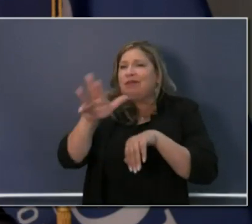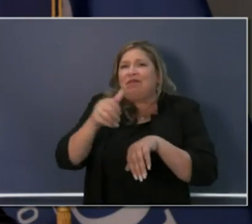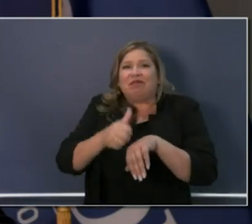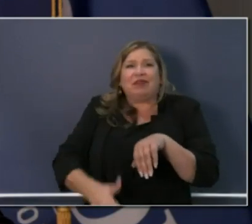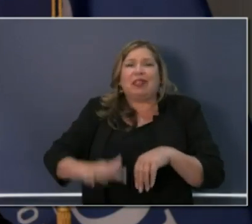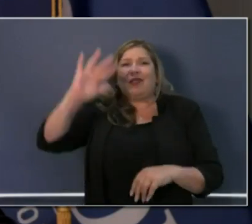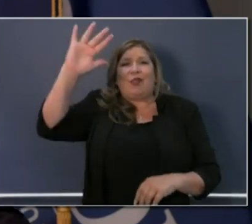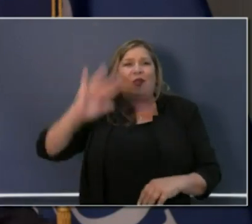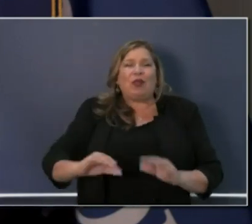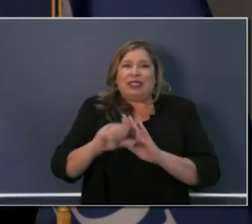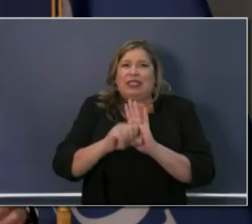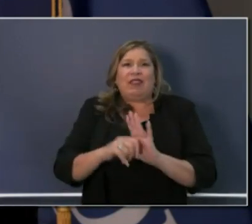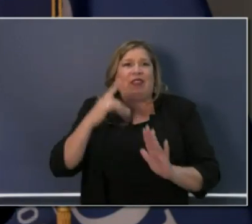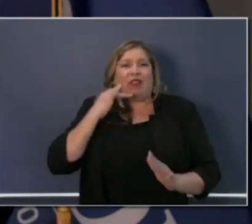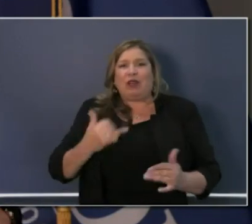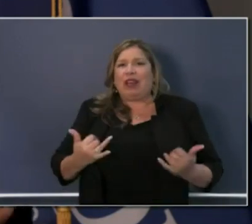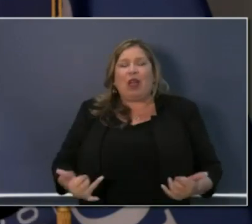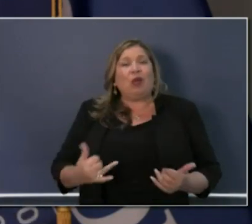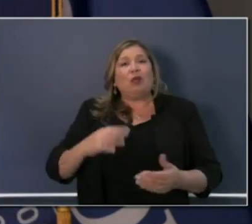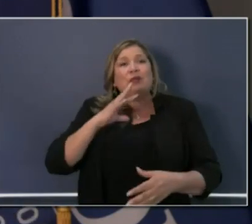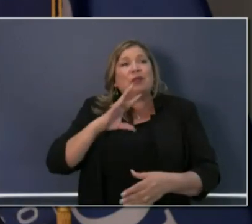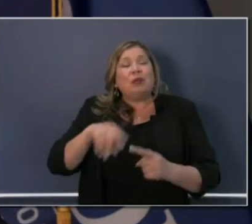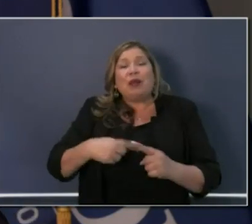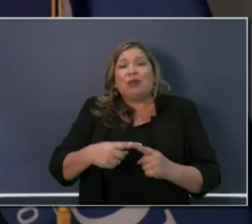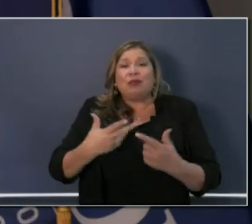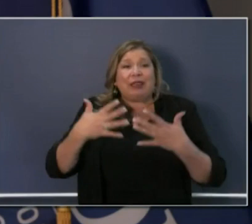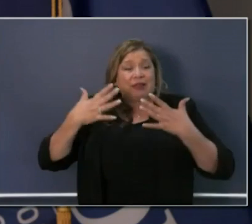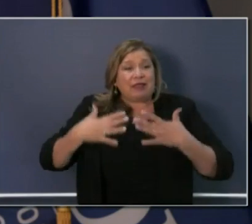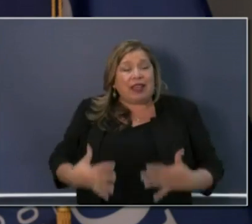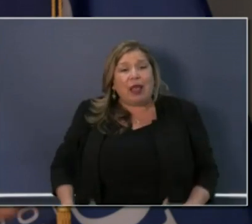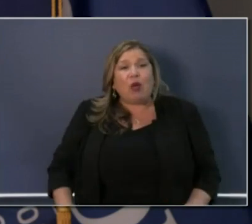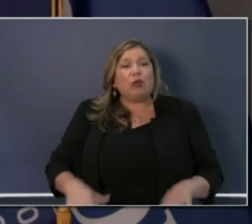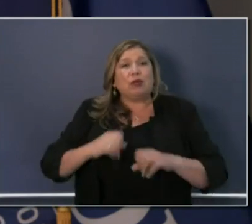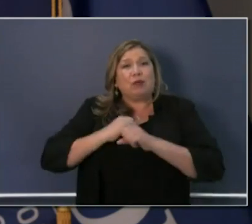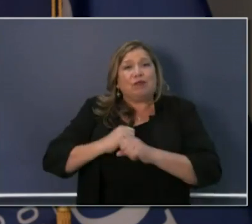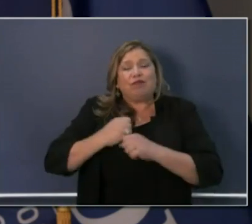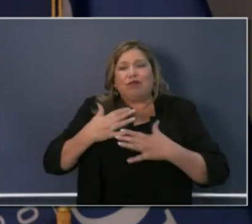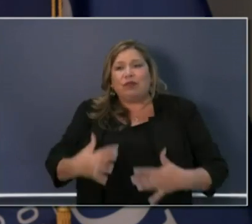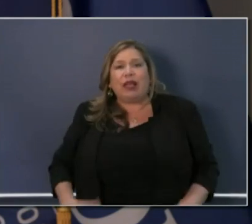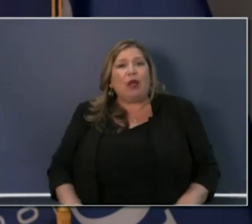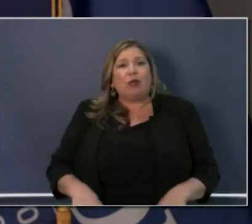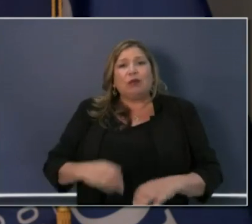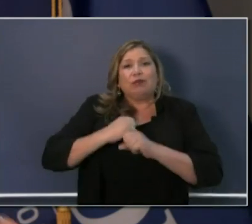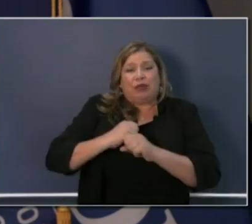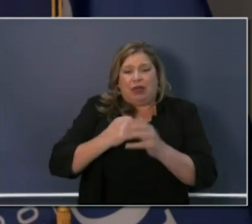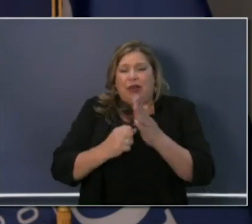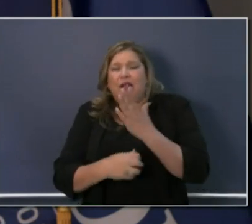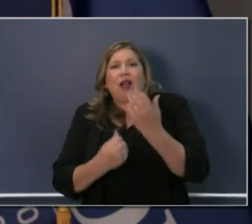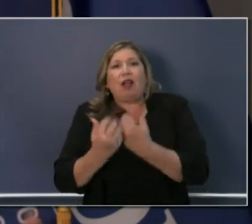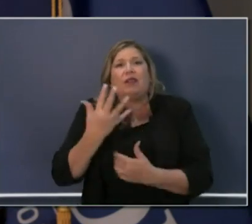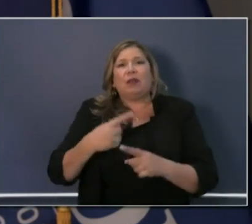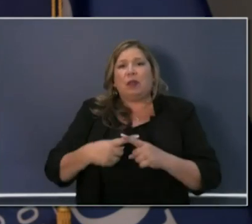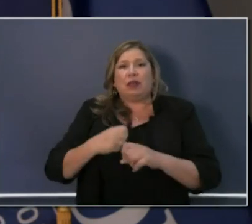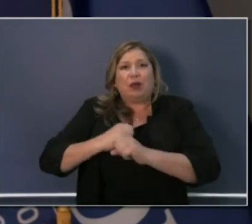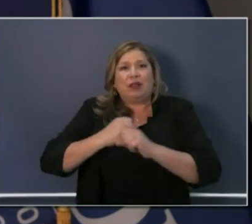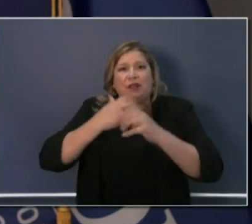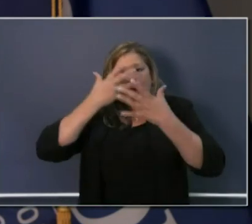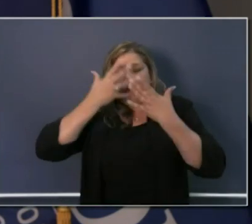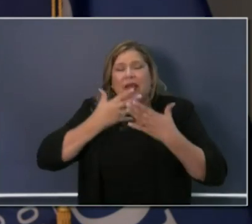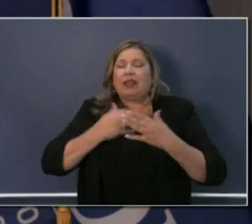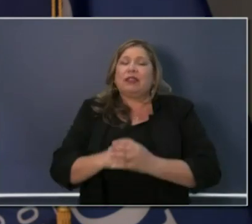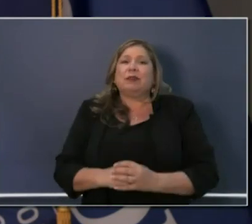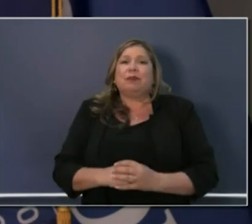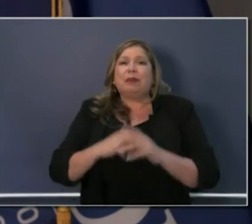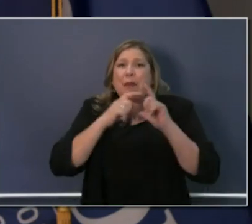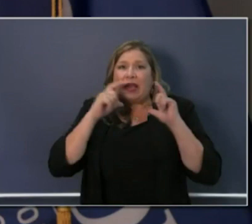state of California in real time. That's gowns, that's gloves, that's masks, and the like. It's just the first of 4 that will be arriving. We're told that